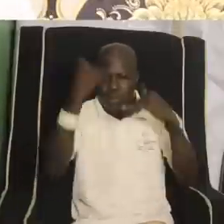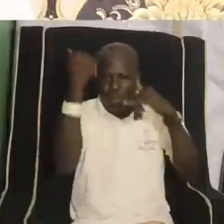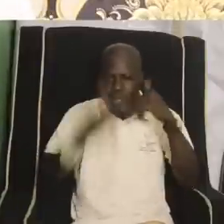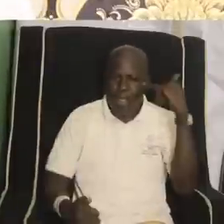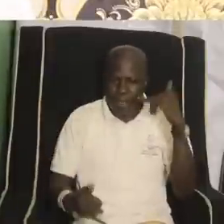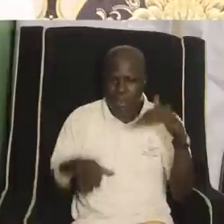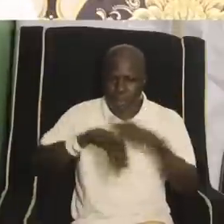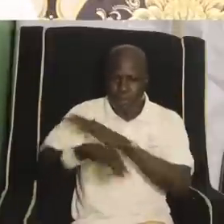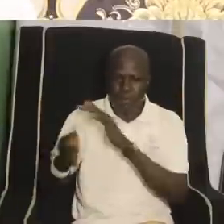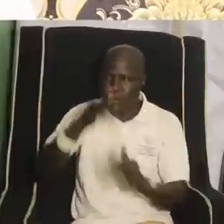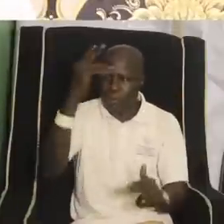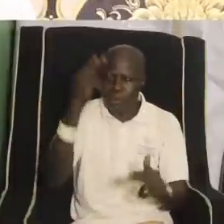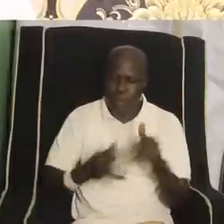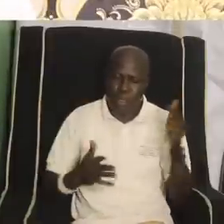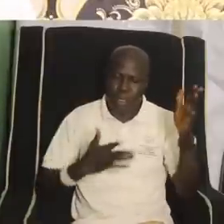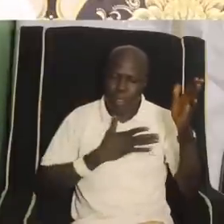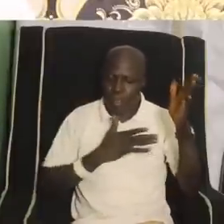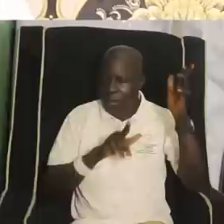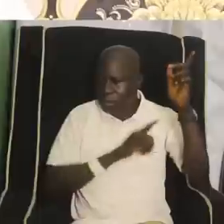is conquered.